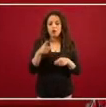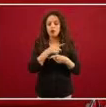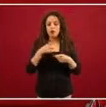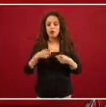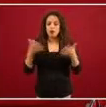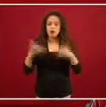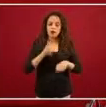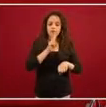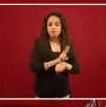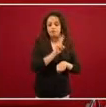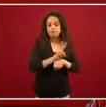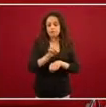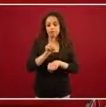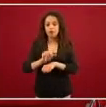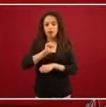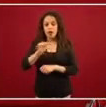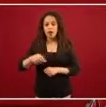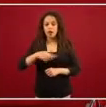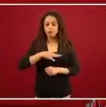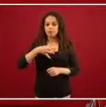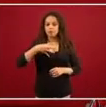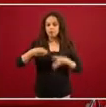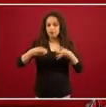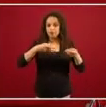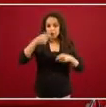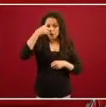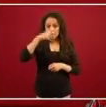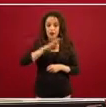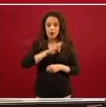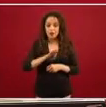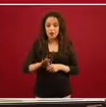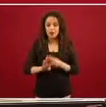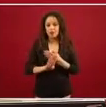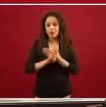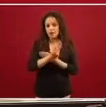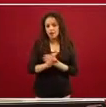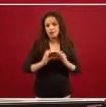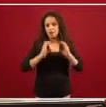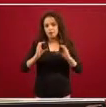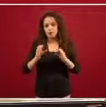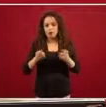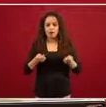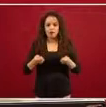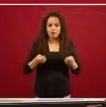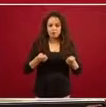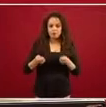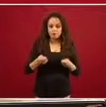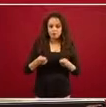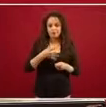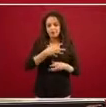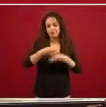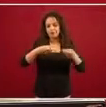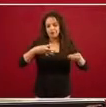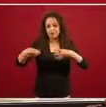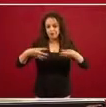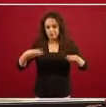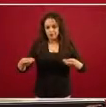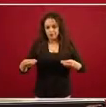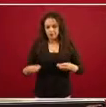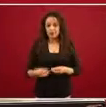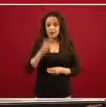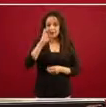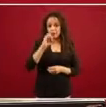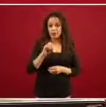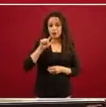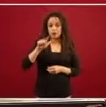model, it is specified on the Section 8, Article 134 to 138 of the General Health Law, what